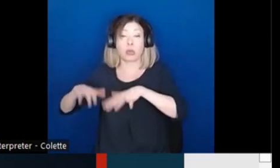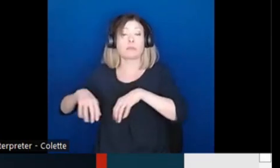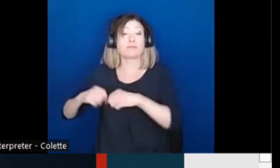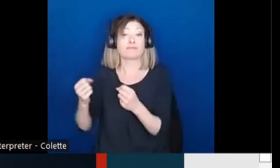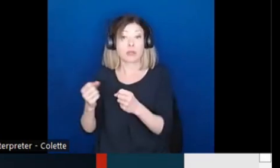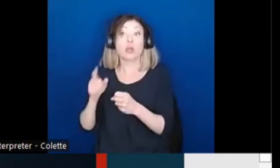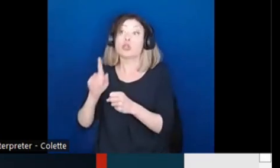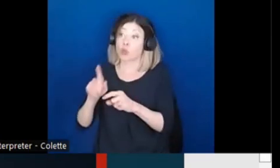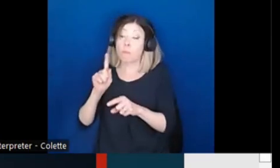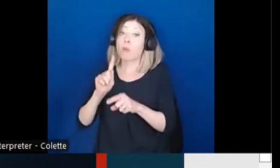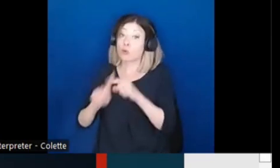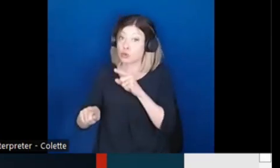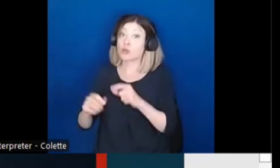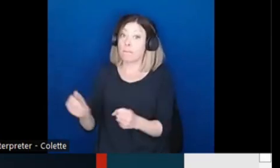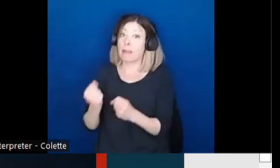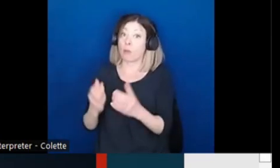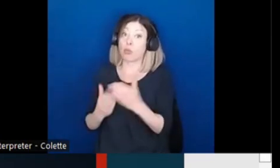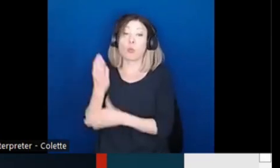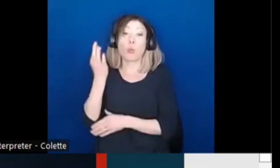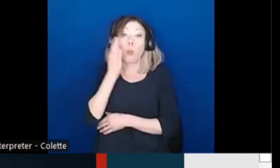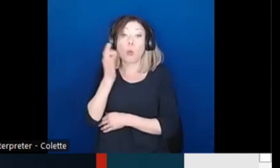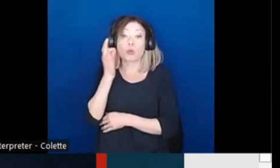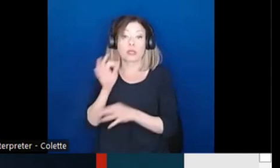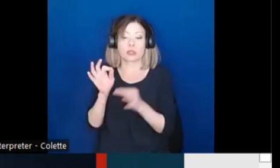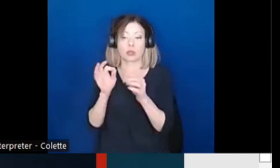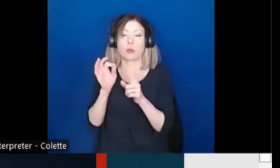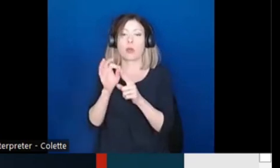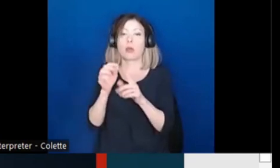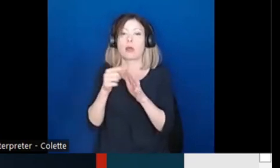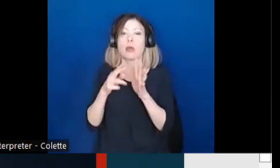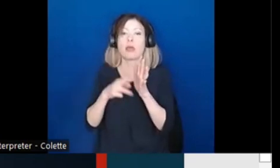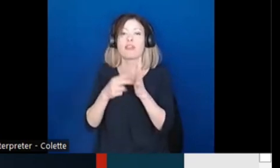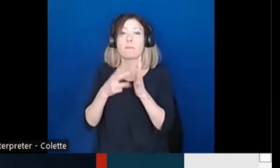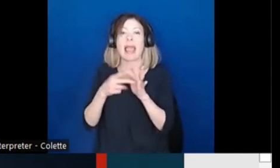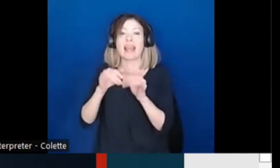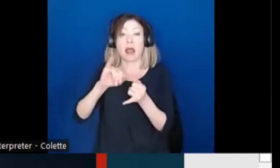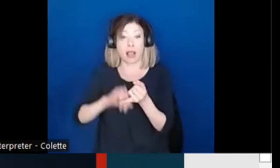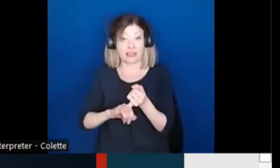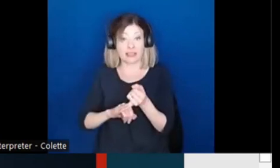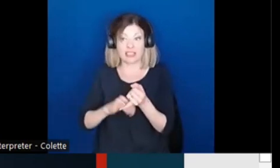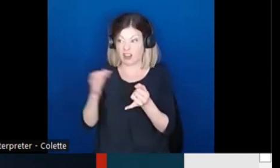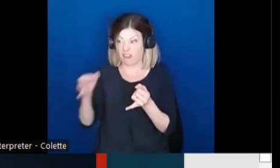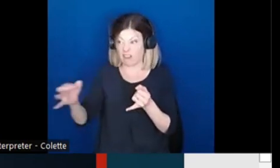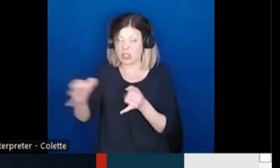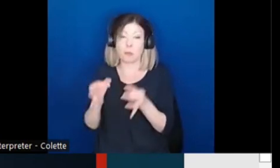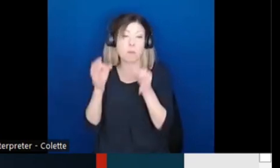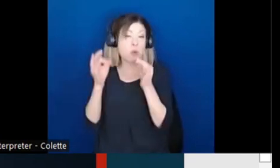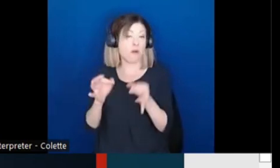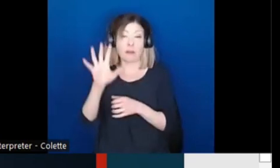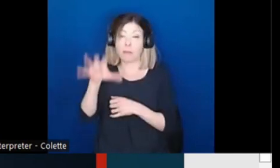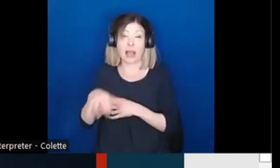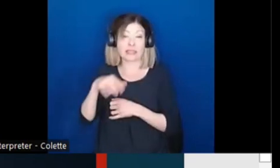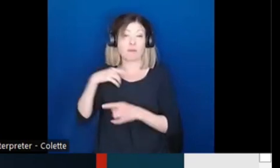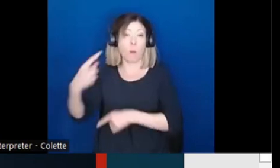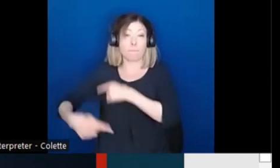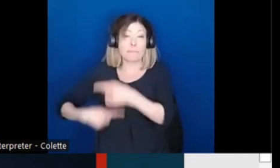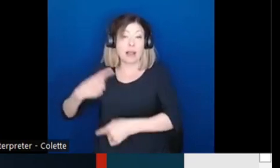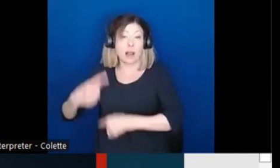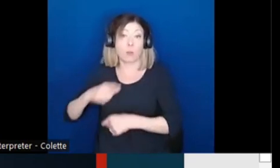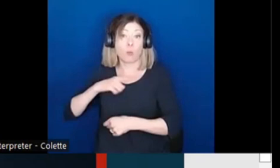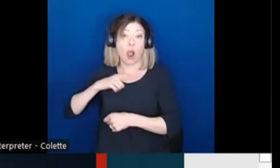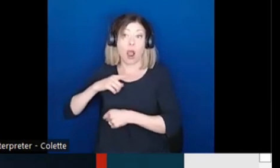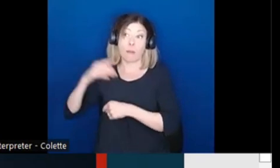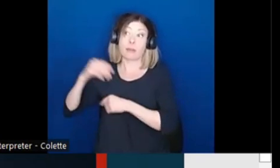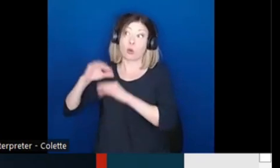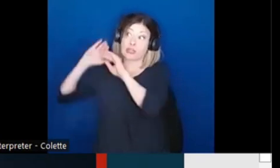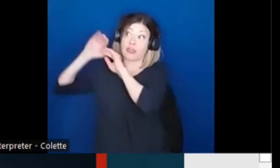little villages in the Pennines were perfect places to site a mill. You got the fast flowing water coming down from the